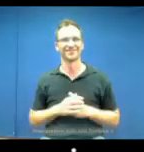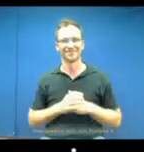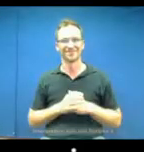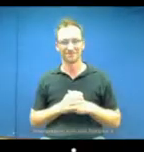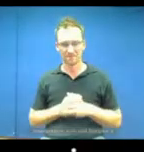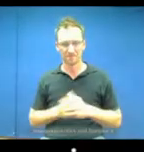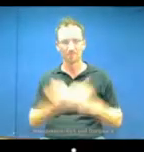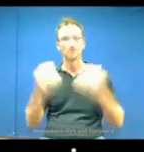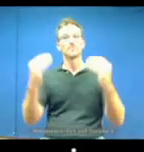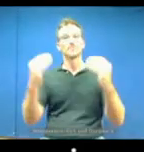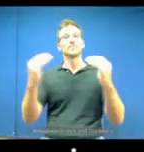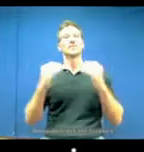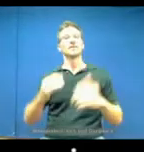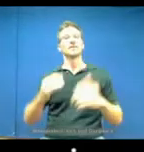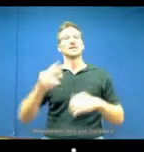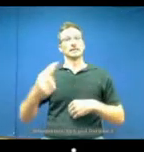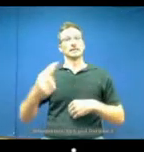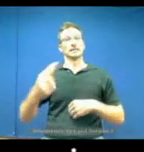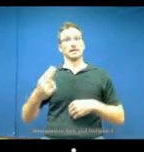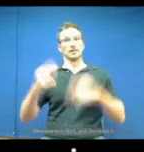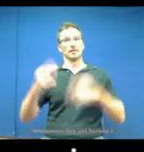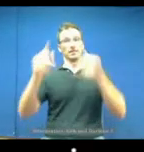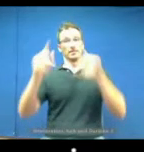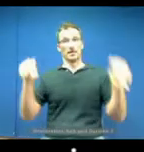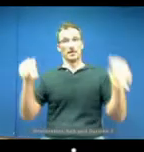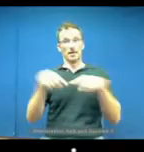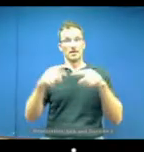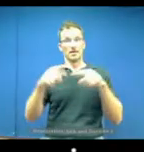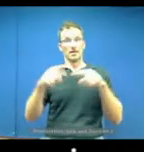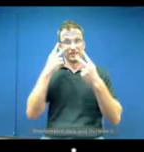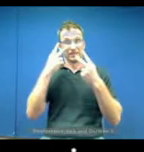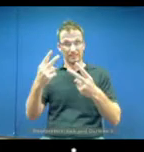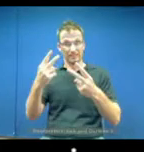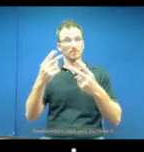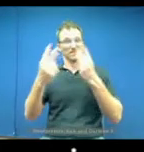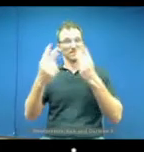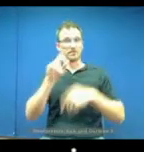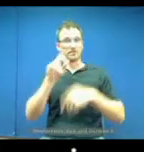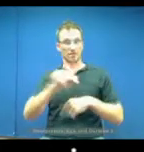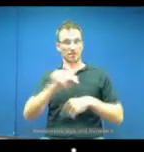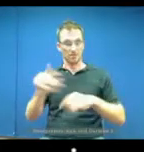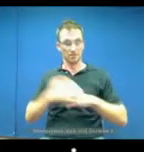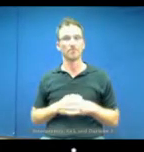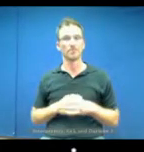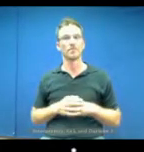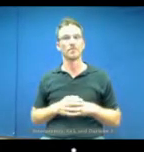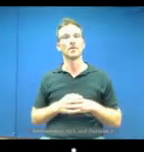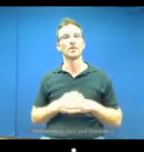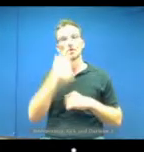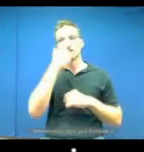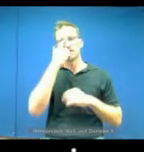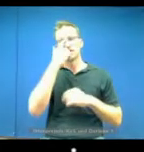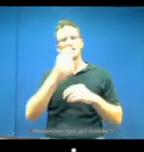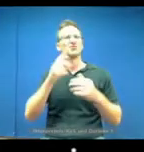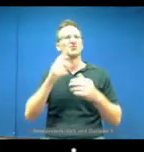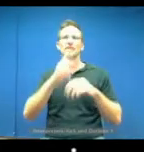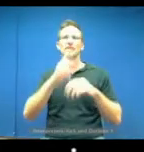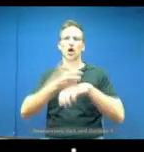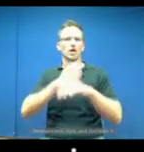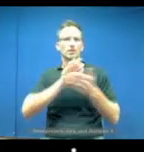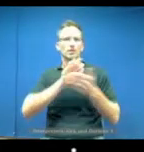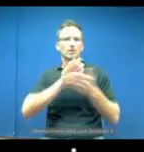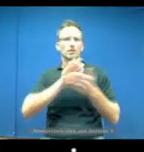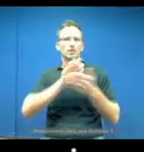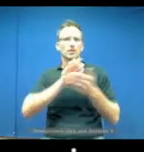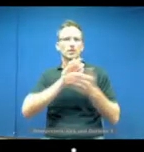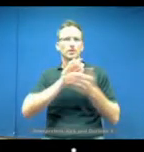second slide up, and you also have your PowerPoint. It's hard to really know the exact numbers of domestic violence